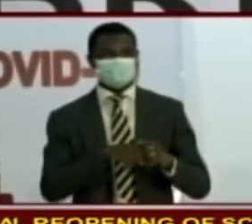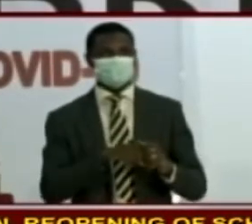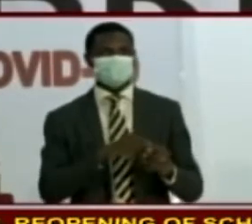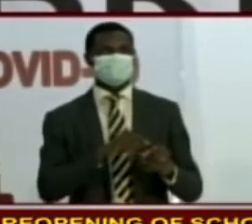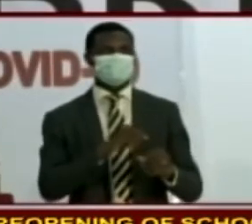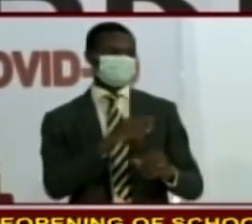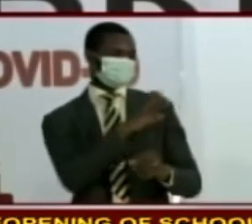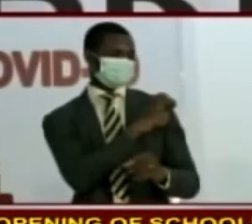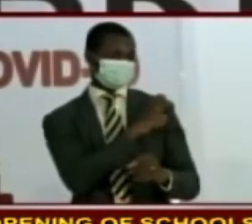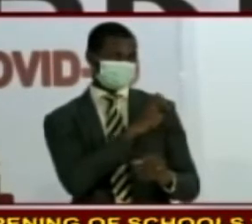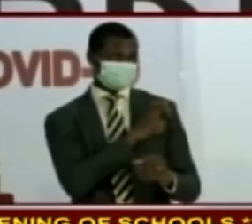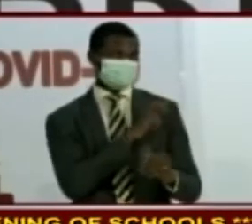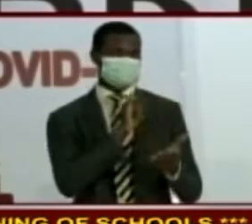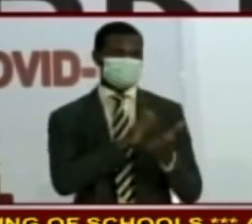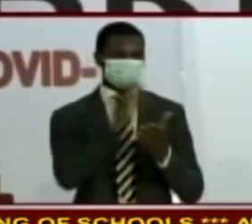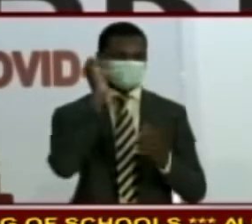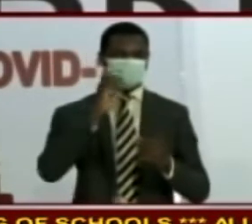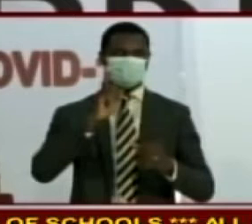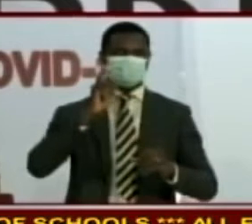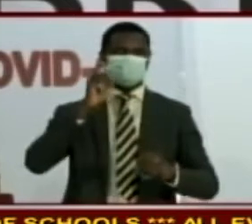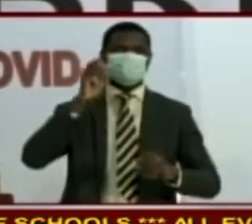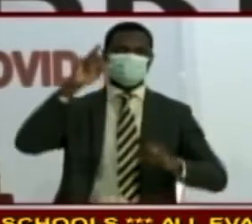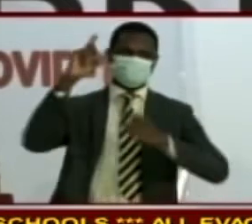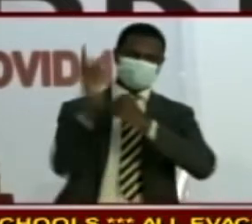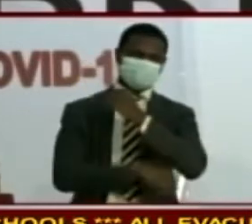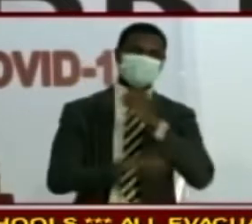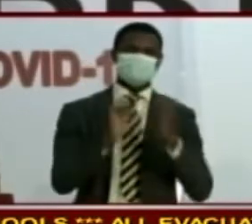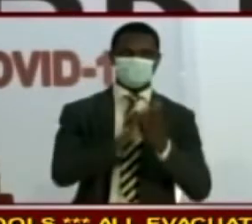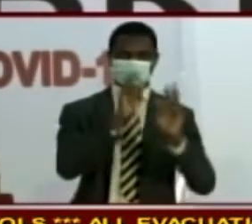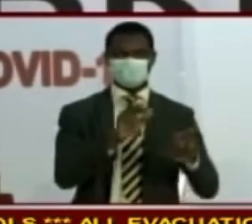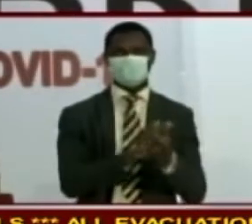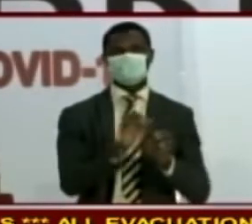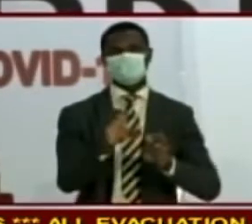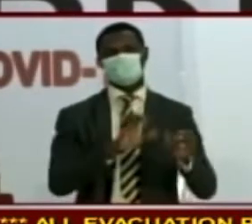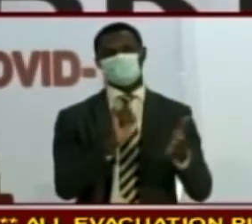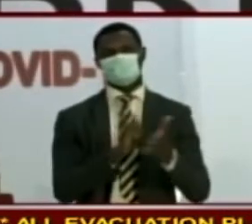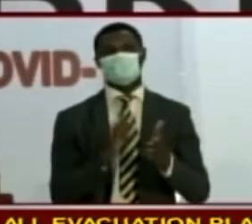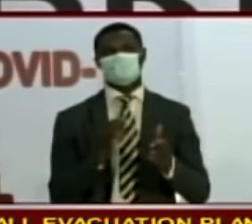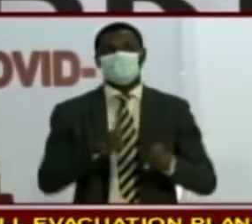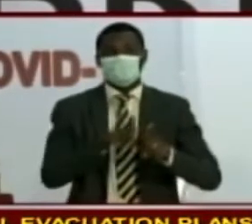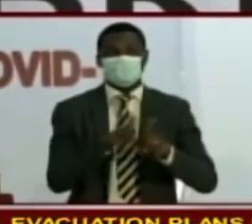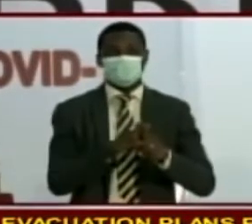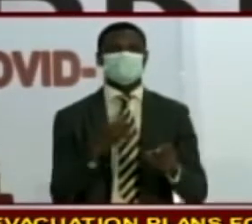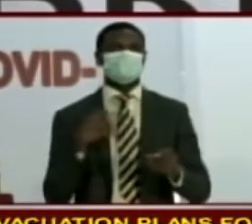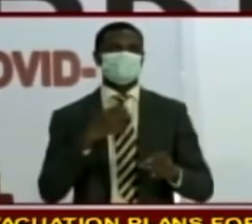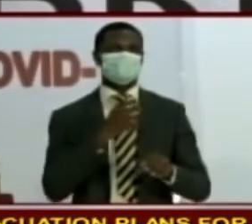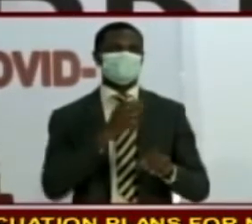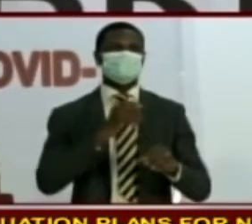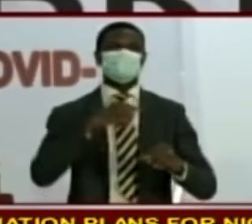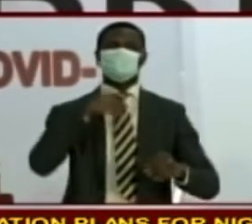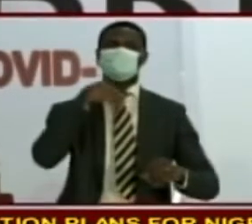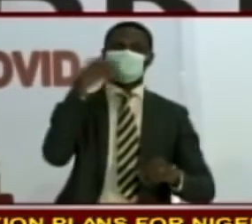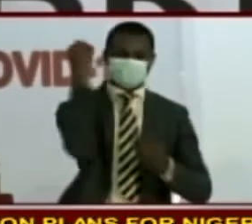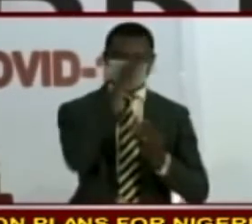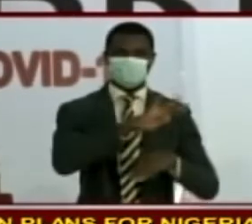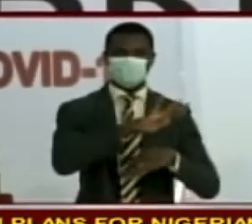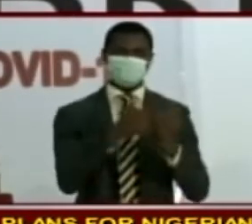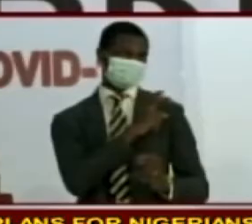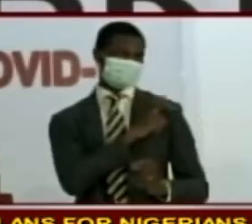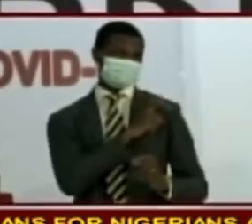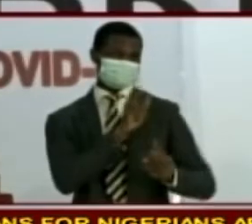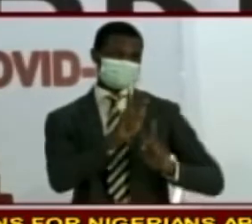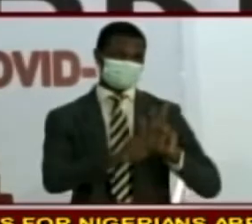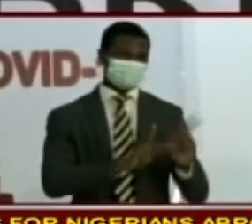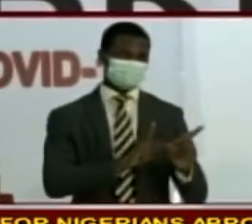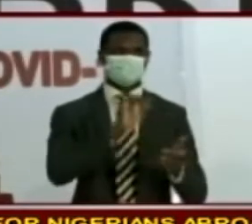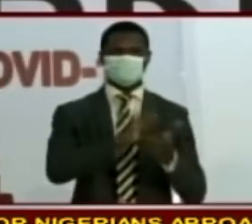and we will keep on asking all law enforcement agents to make sure that they treat members of the public